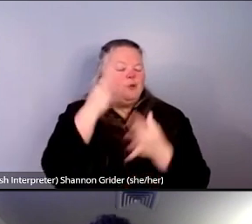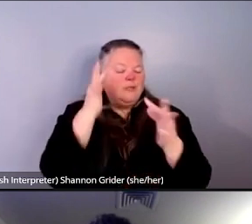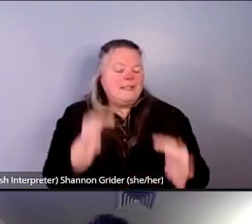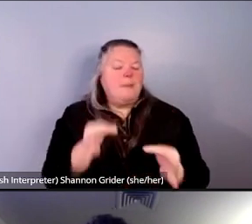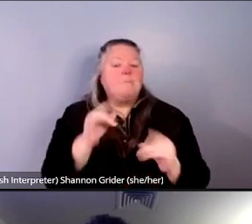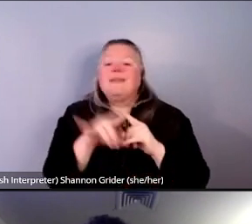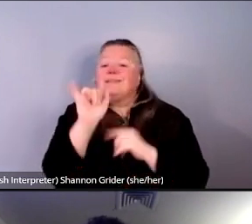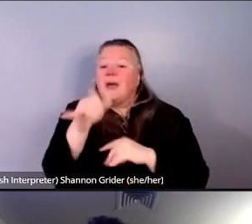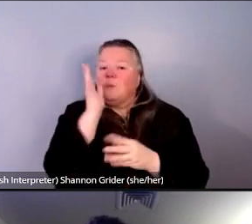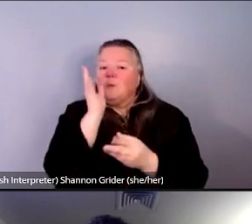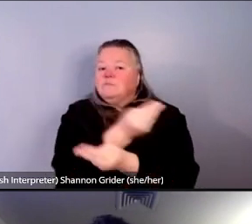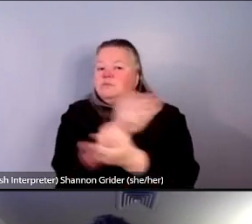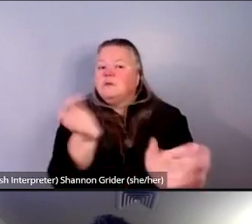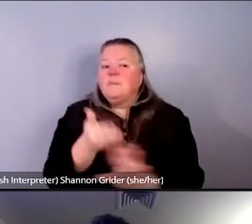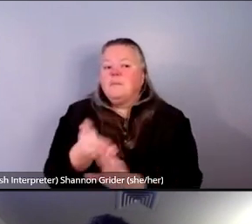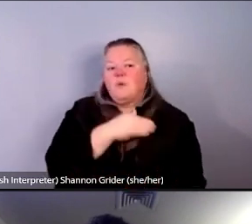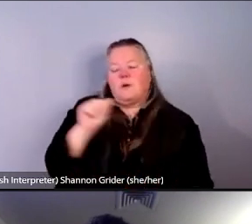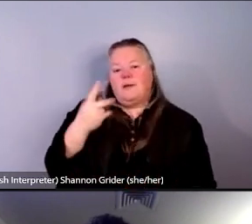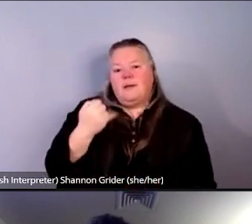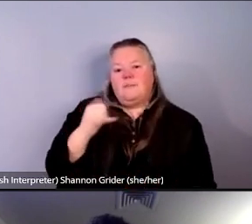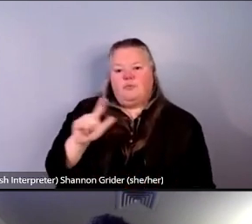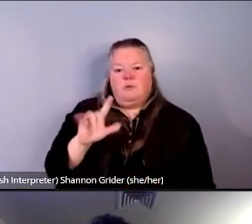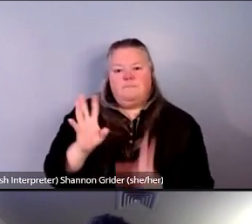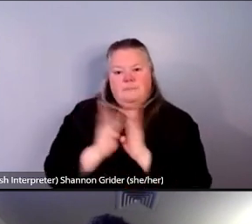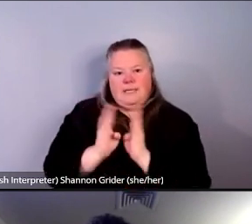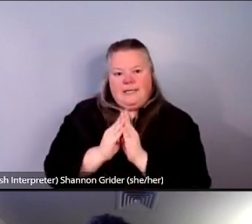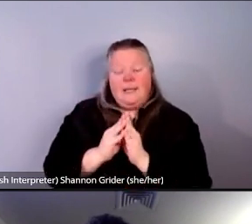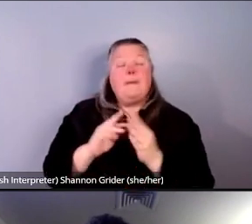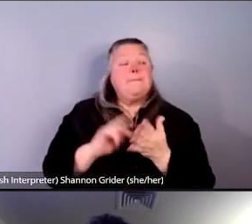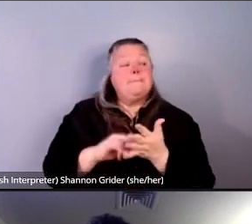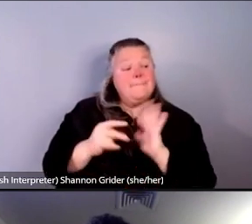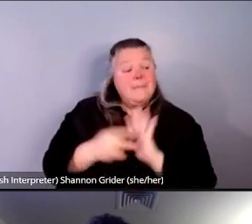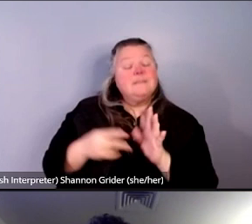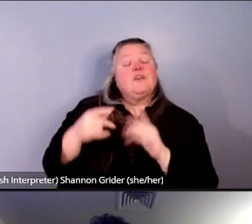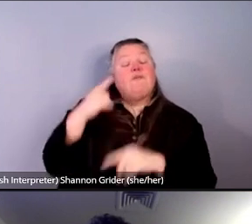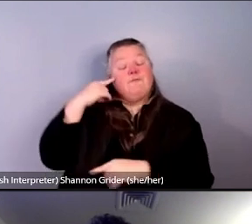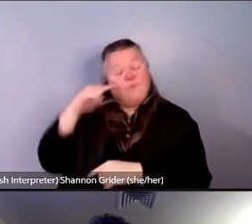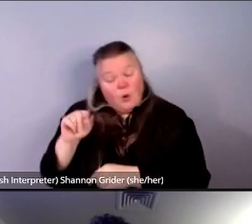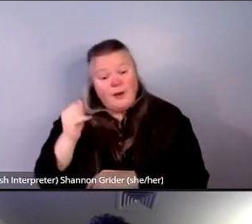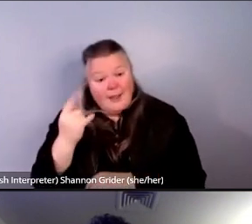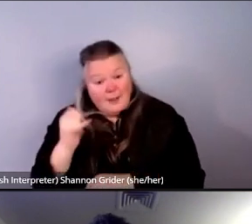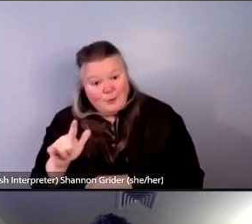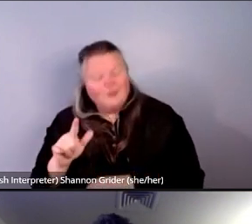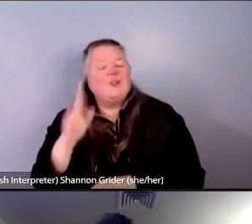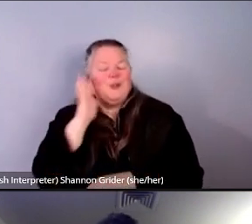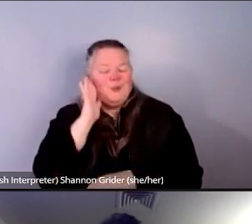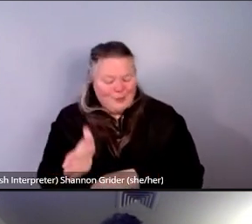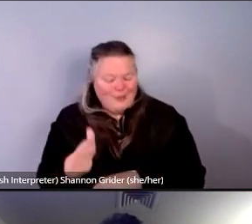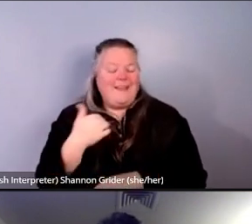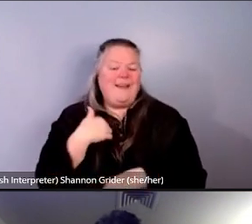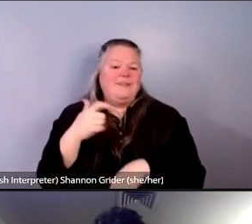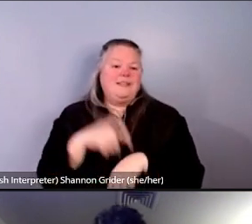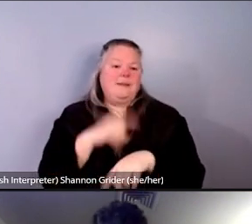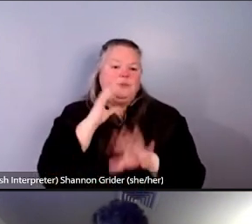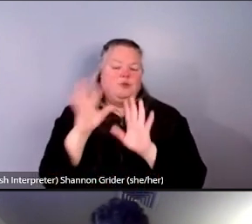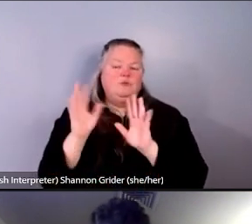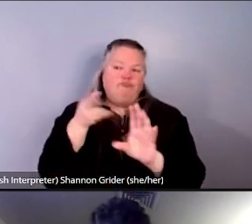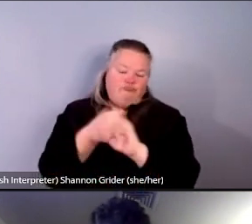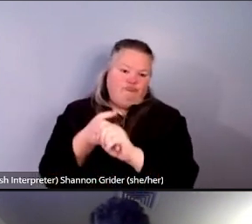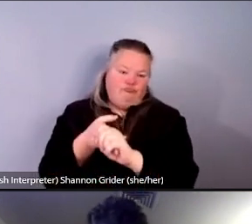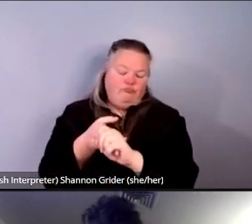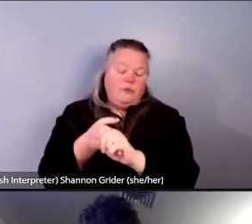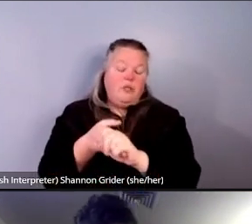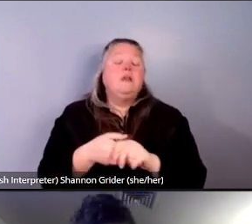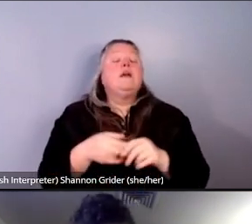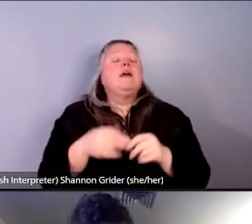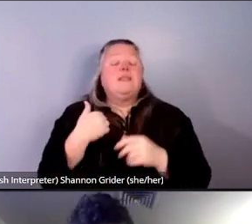April, so that you can think about where you want to spend your time, because during the April convening, we'll have a fair amount